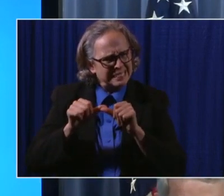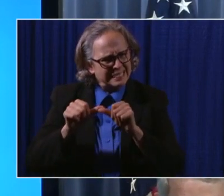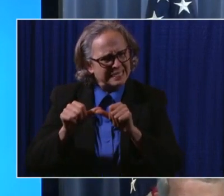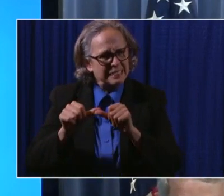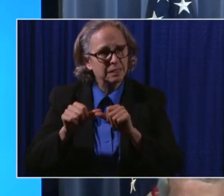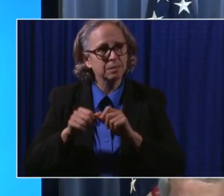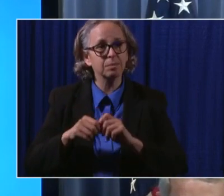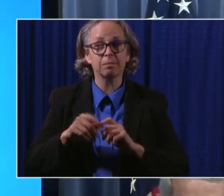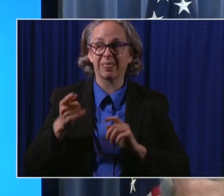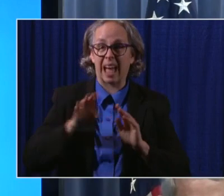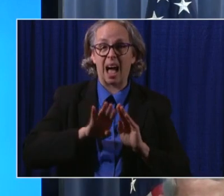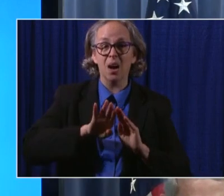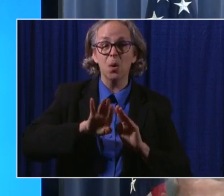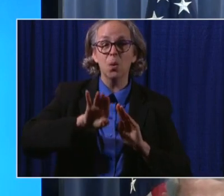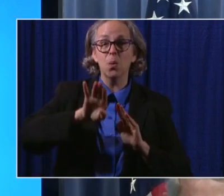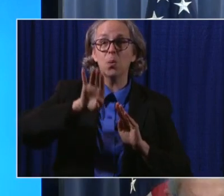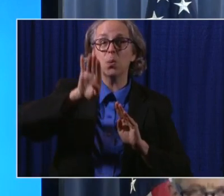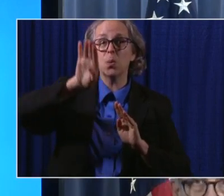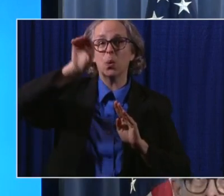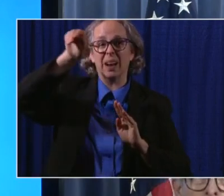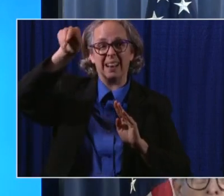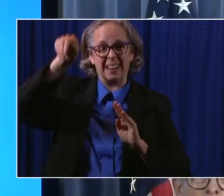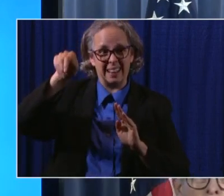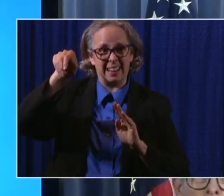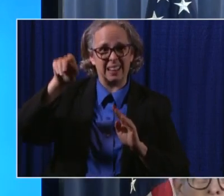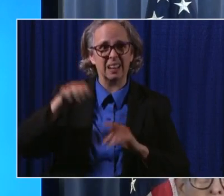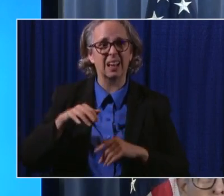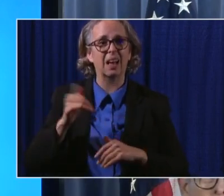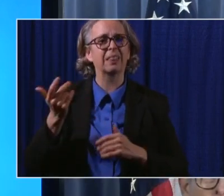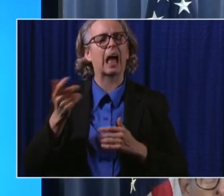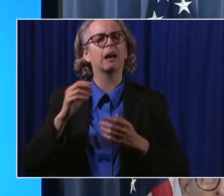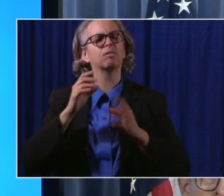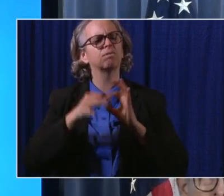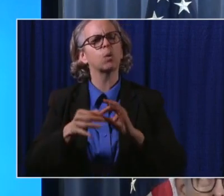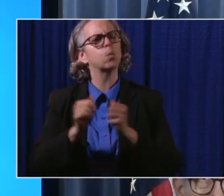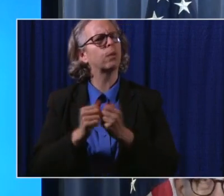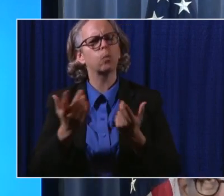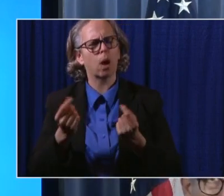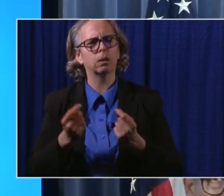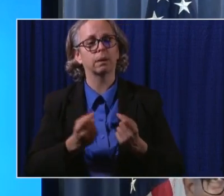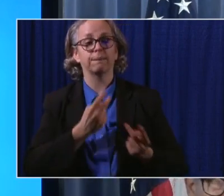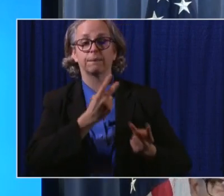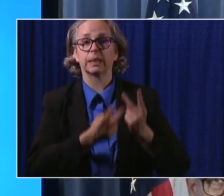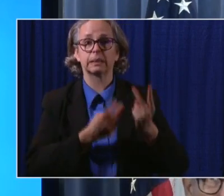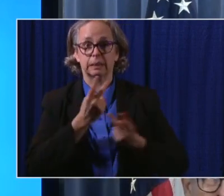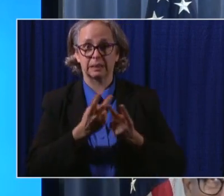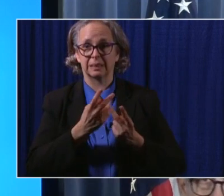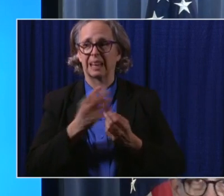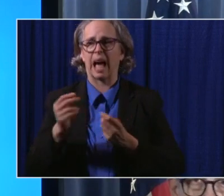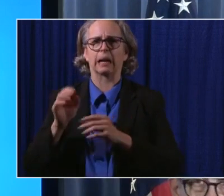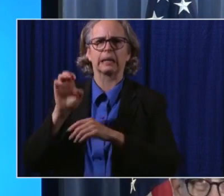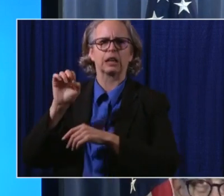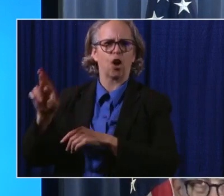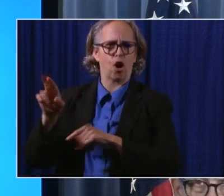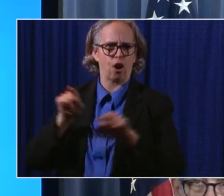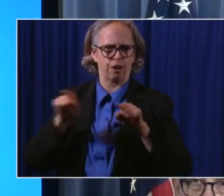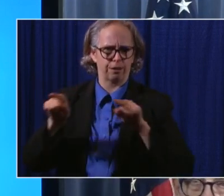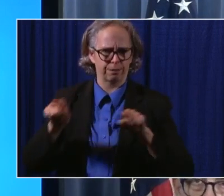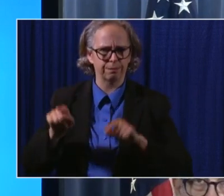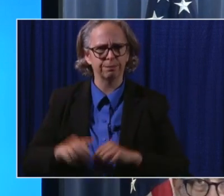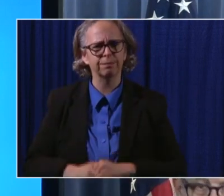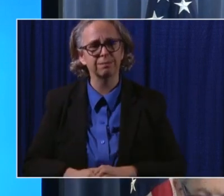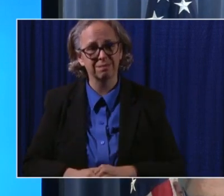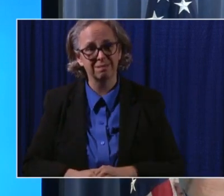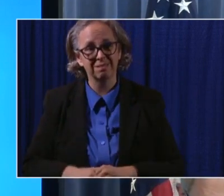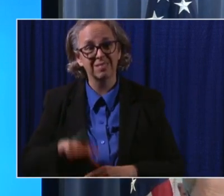chart shows the trend in emergency department visits. And as you recall, this is an early warning indicator. And as you